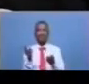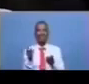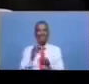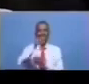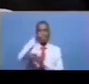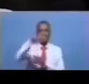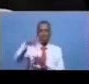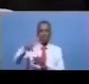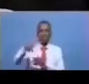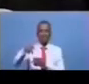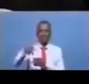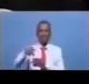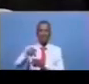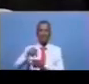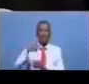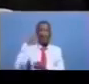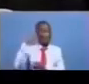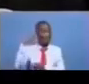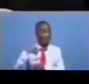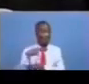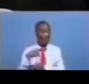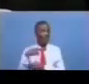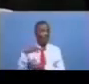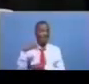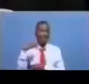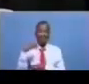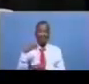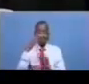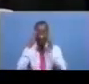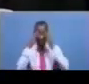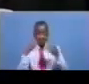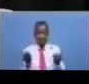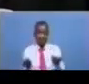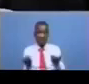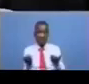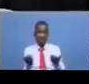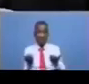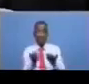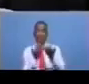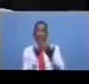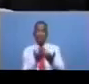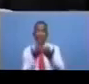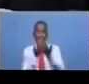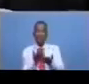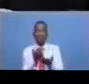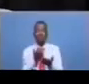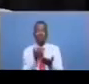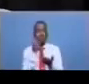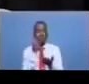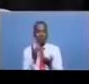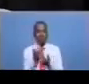makes reference to no process, and we don't know how they got that information, so we will wait and get